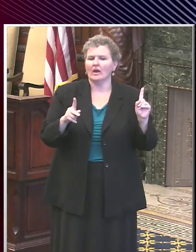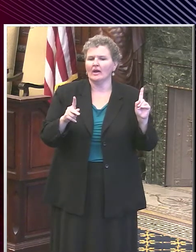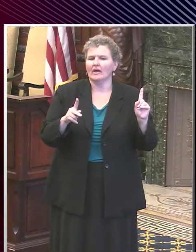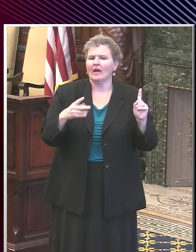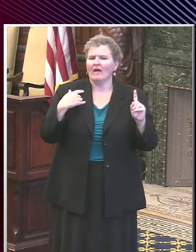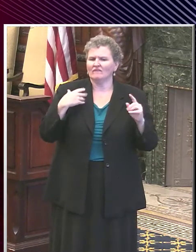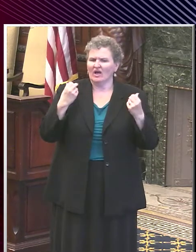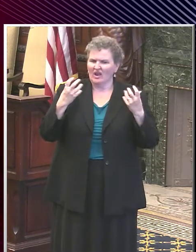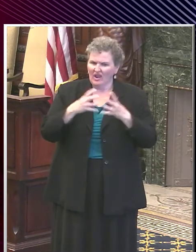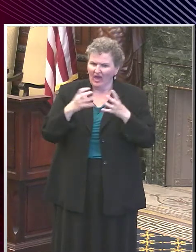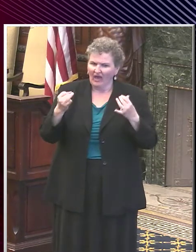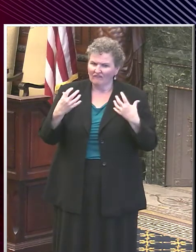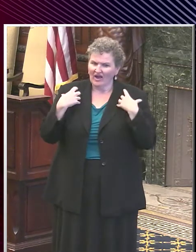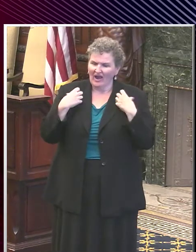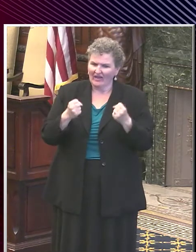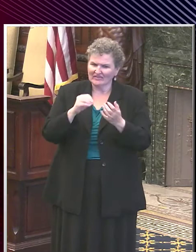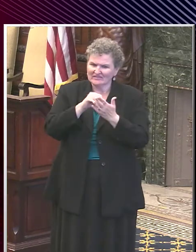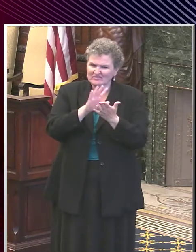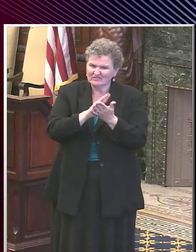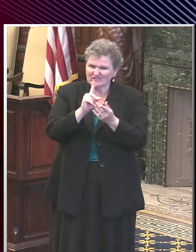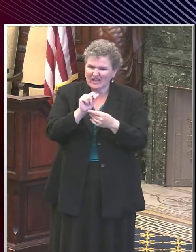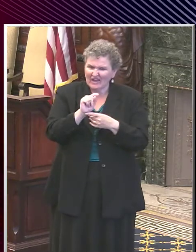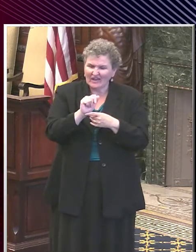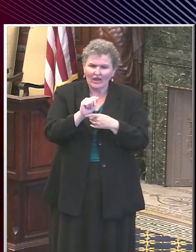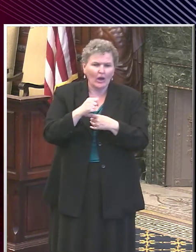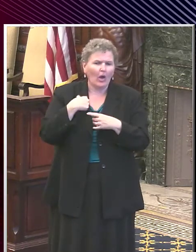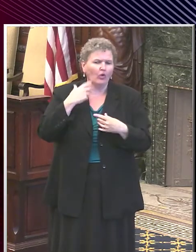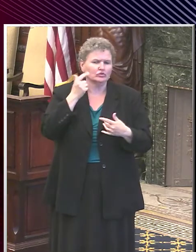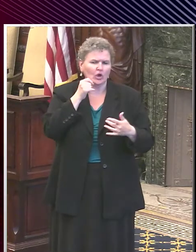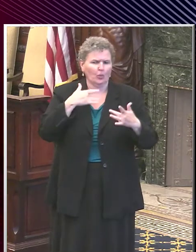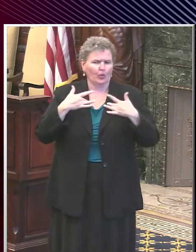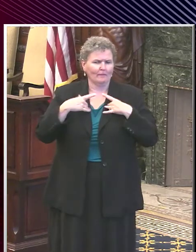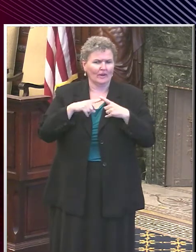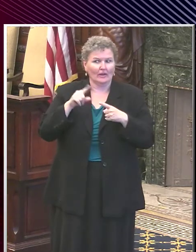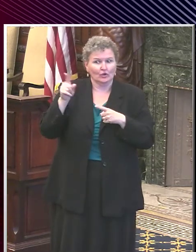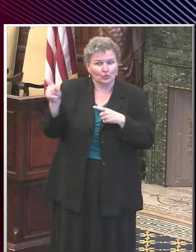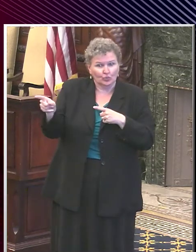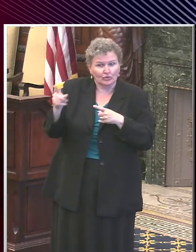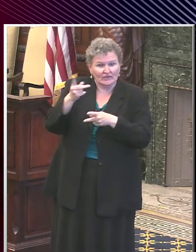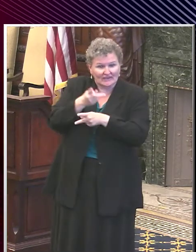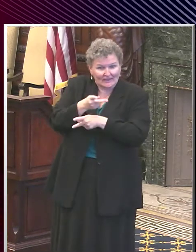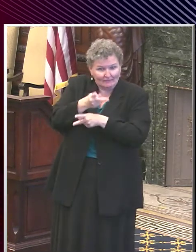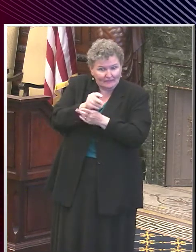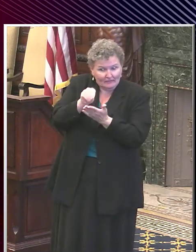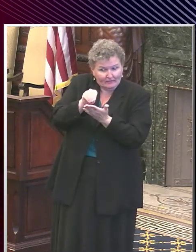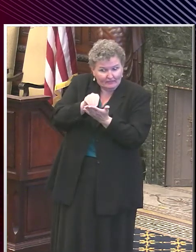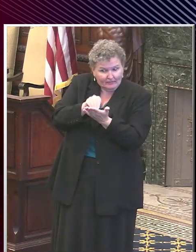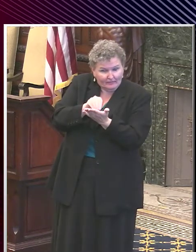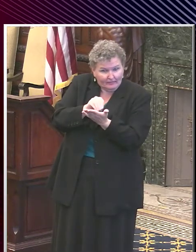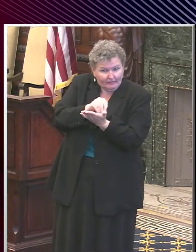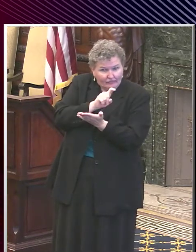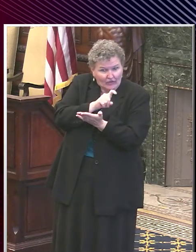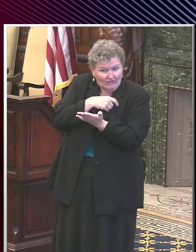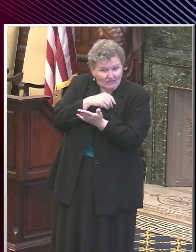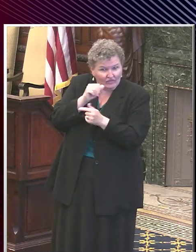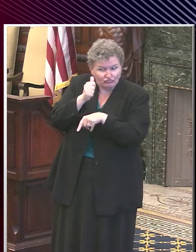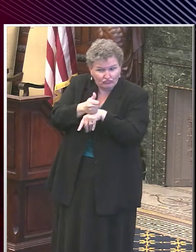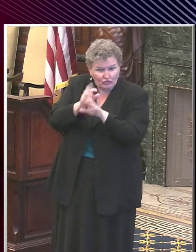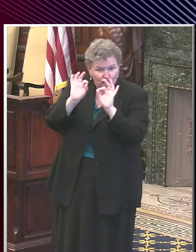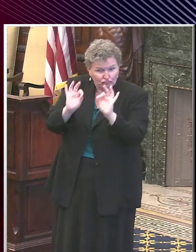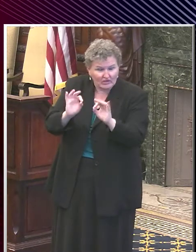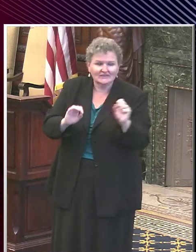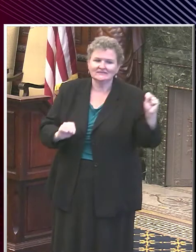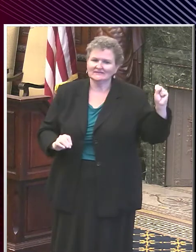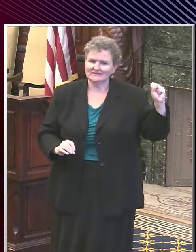data. It's not like we should be worried about you keeping health data safe, right? You already have that, I guess. Correct. The health department